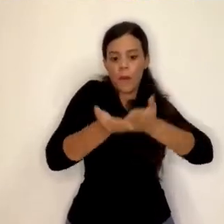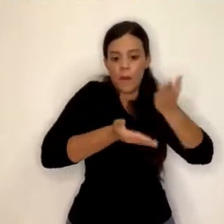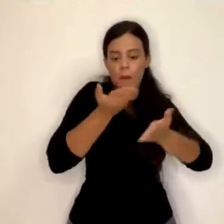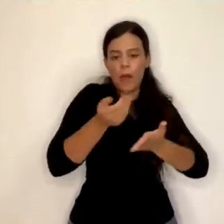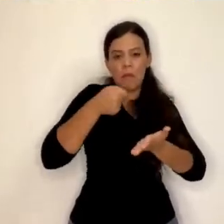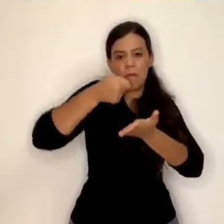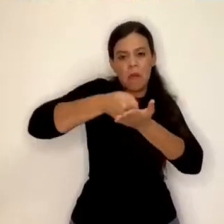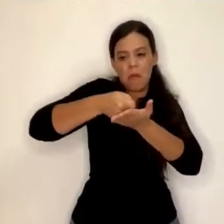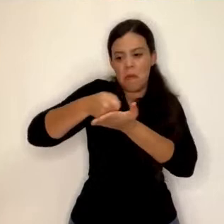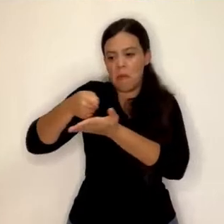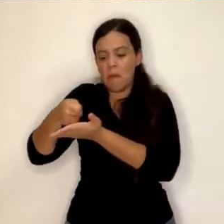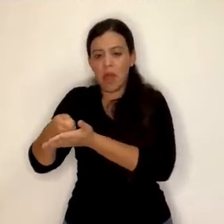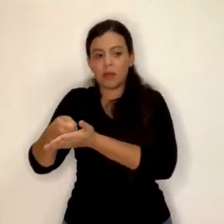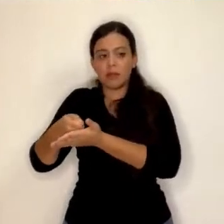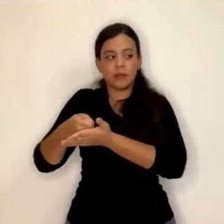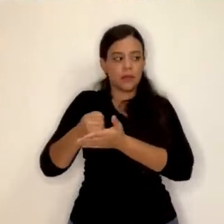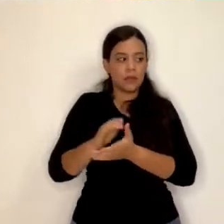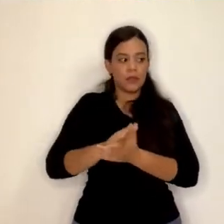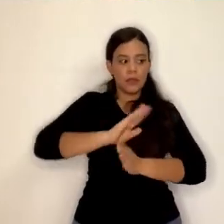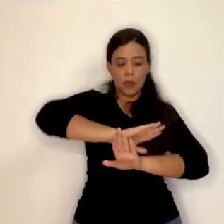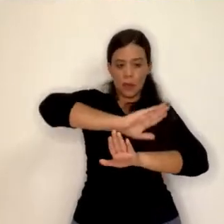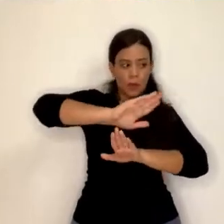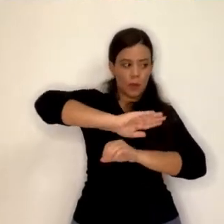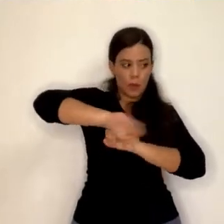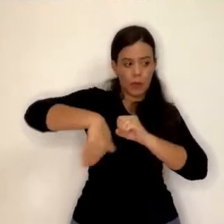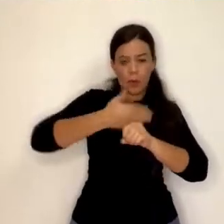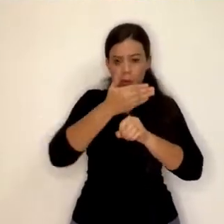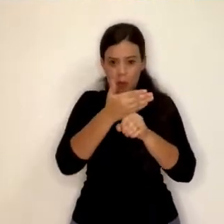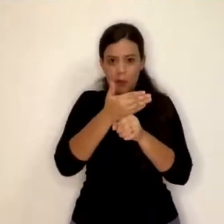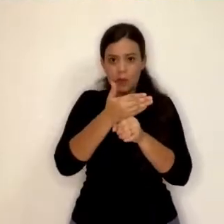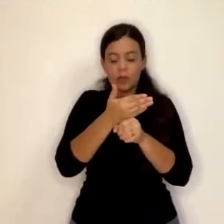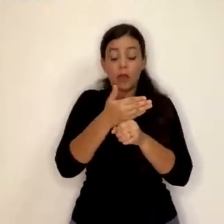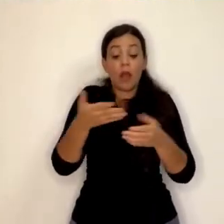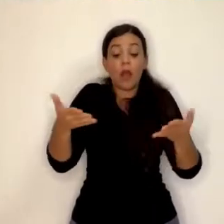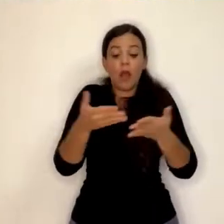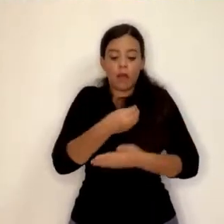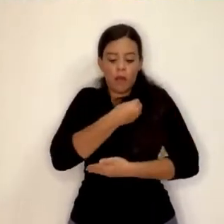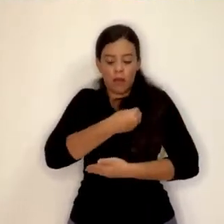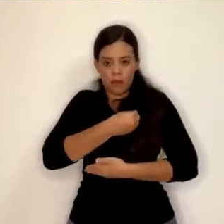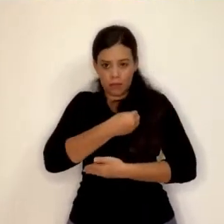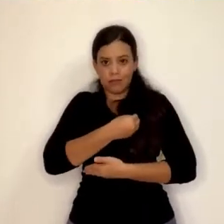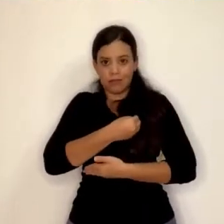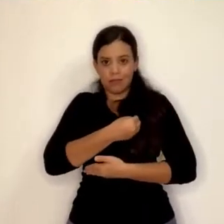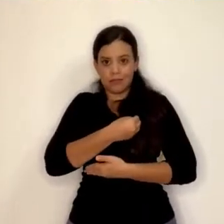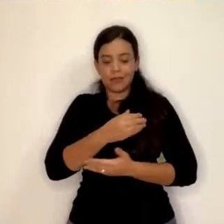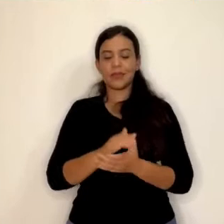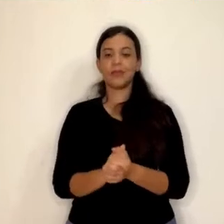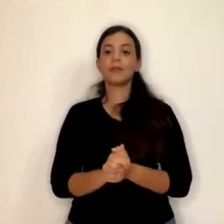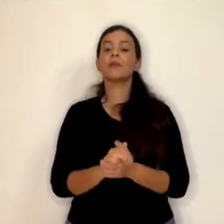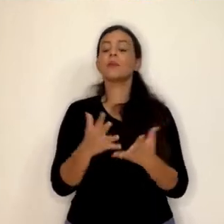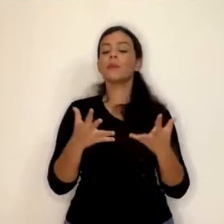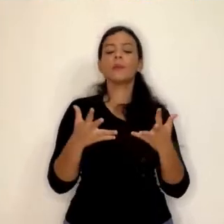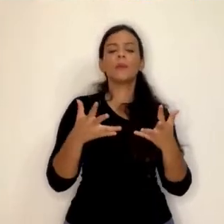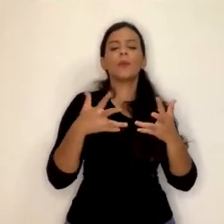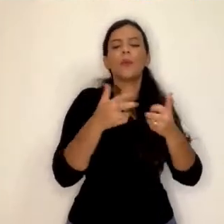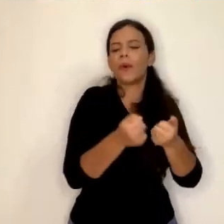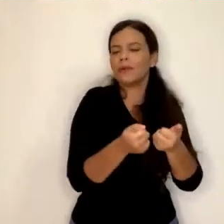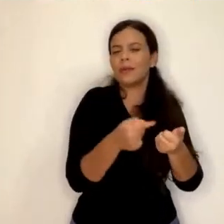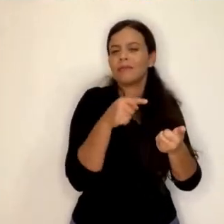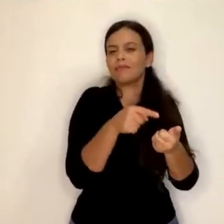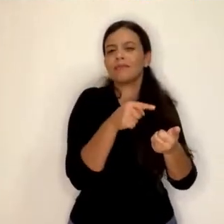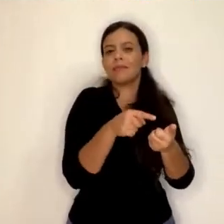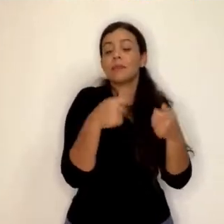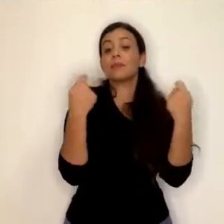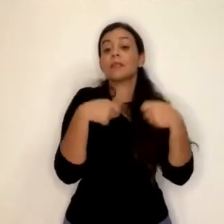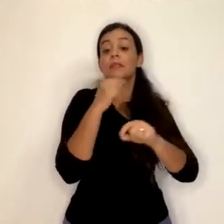our country from these authoritative adventures like the ones we are living right now? This notion of